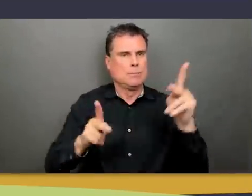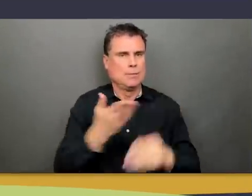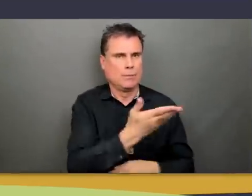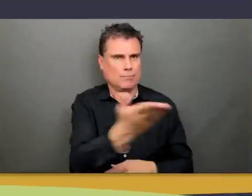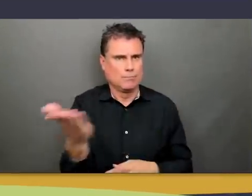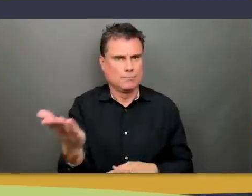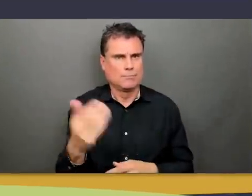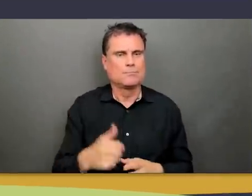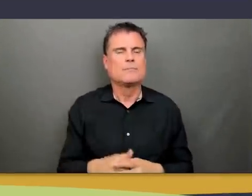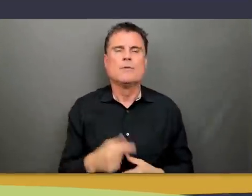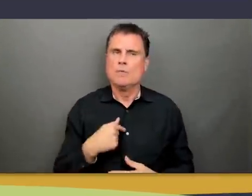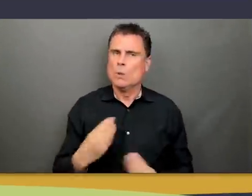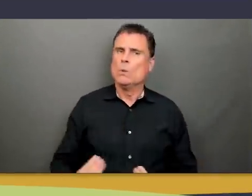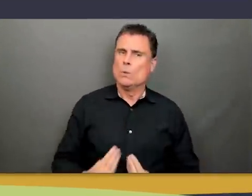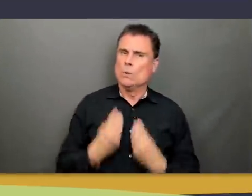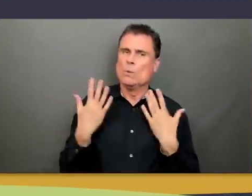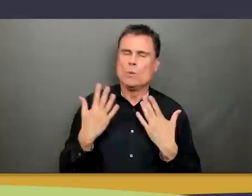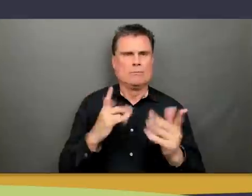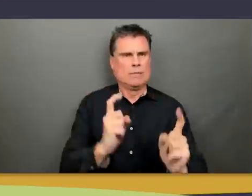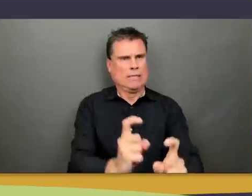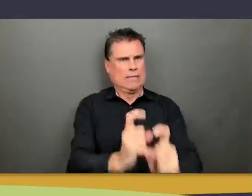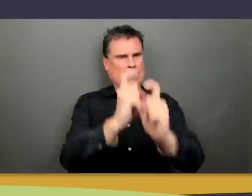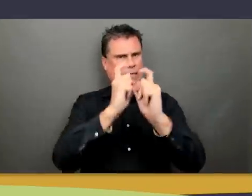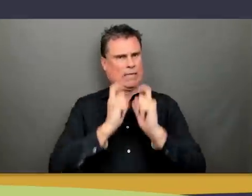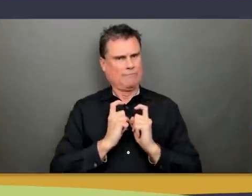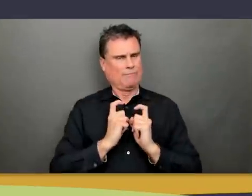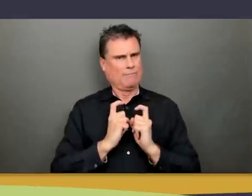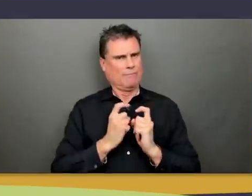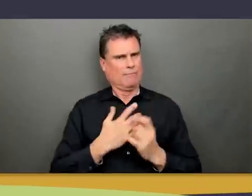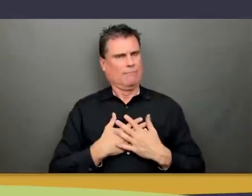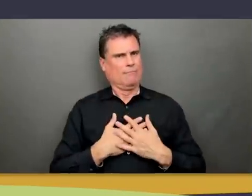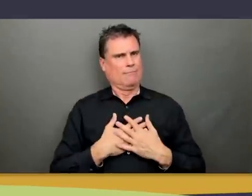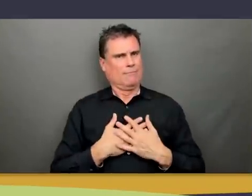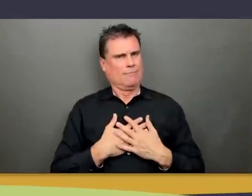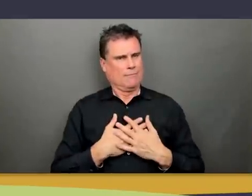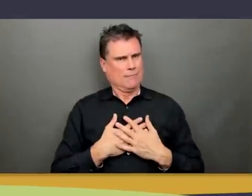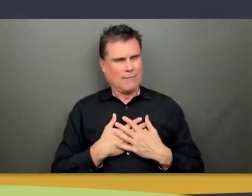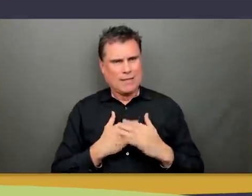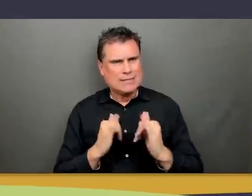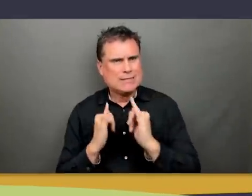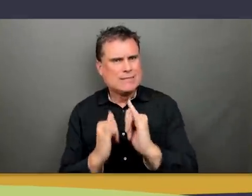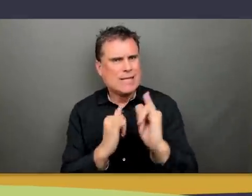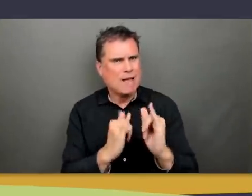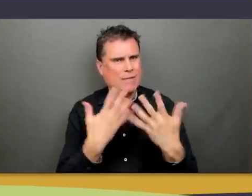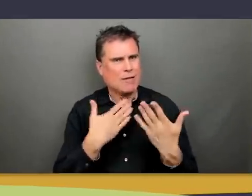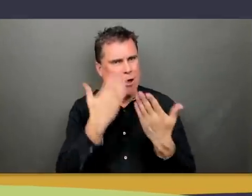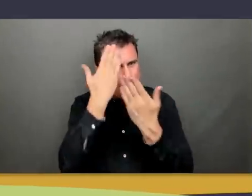many wonderful humans and to be called to speak in this moment. Thank you.